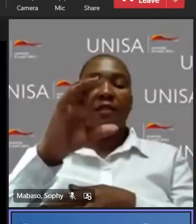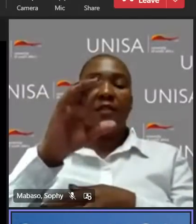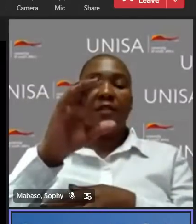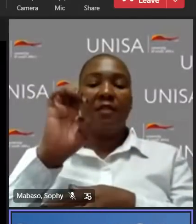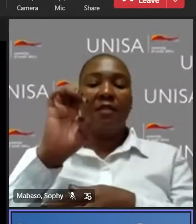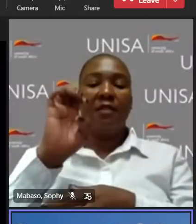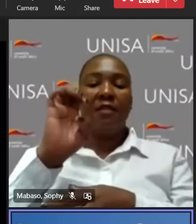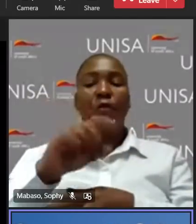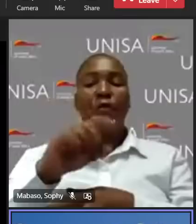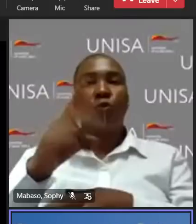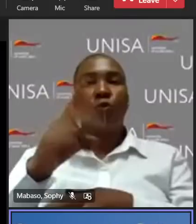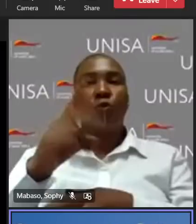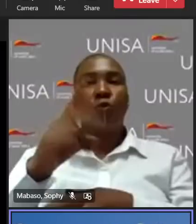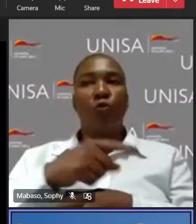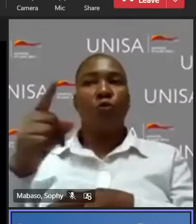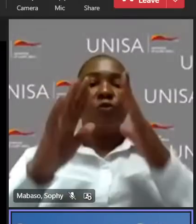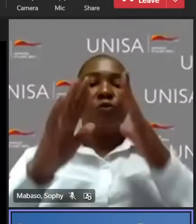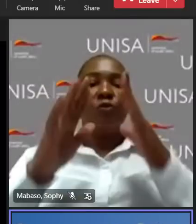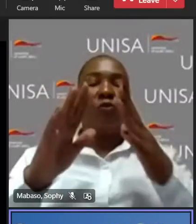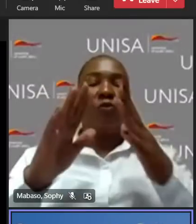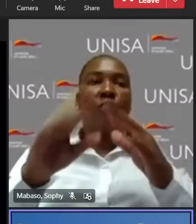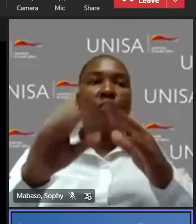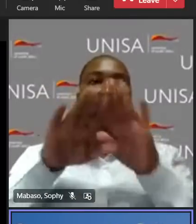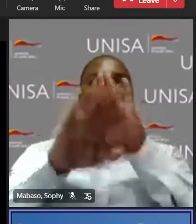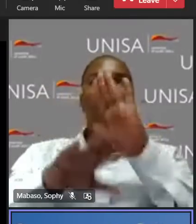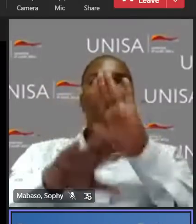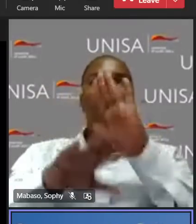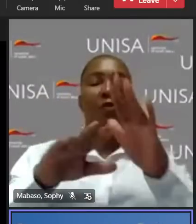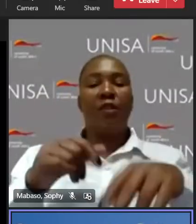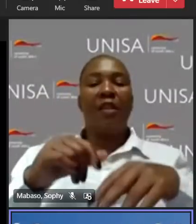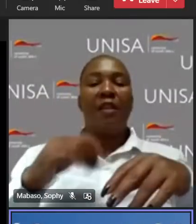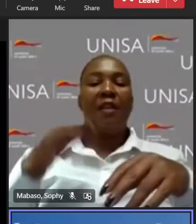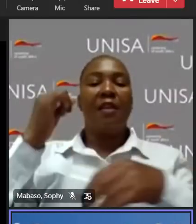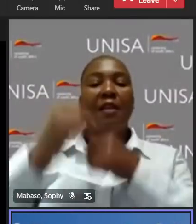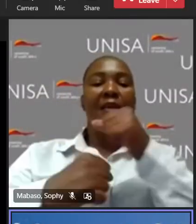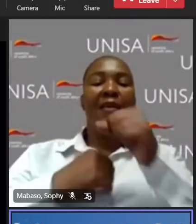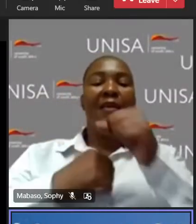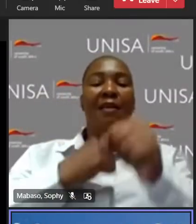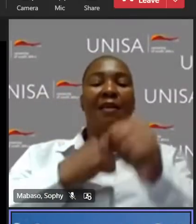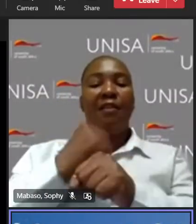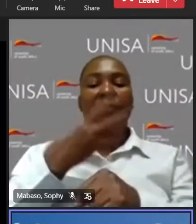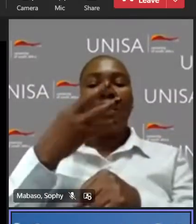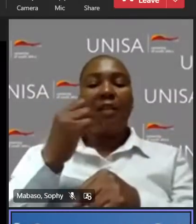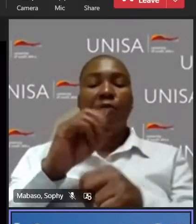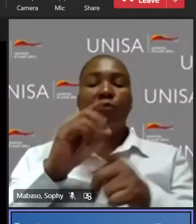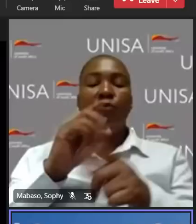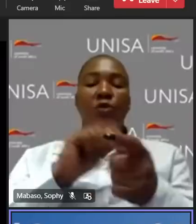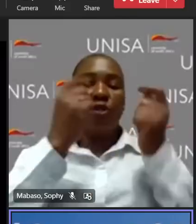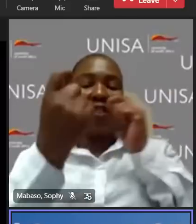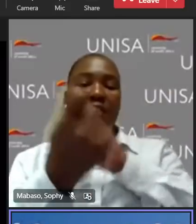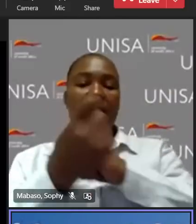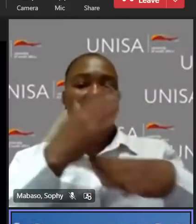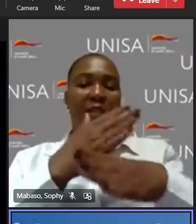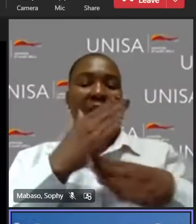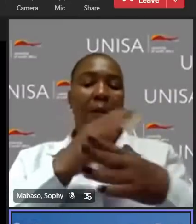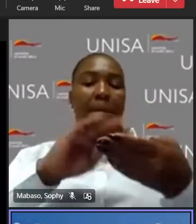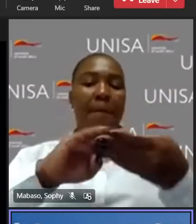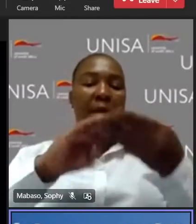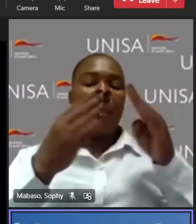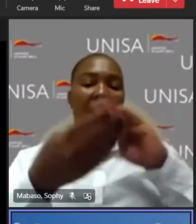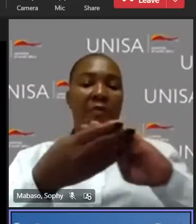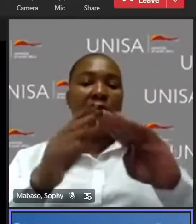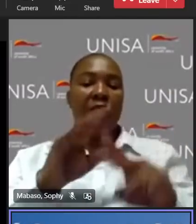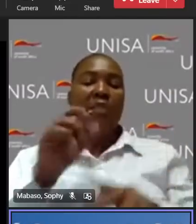students who are also below the age of 30 who wants to do a career change and become teachers also. They